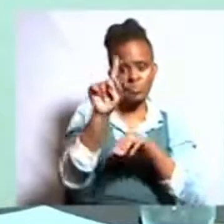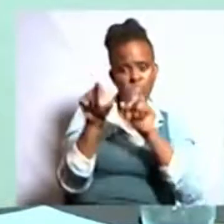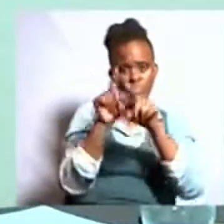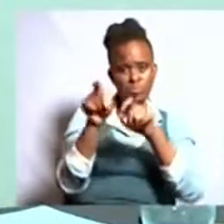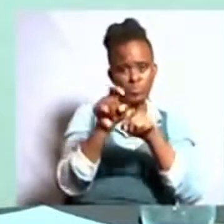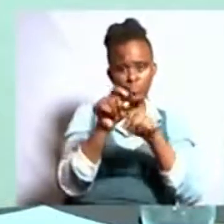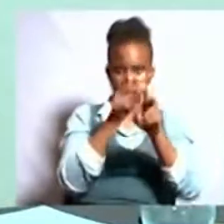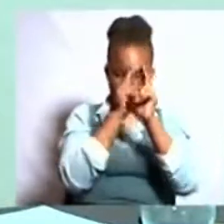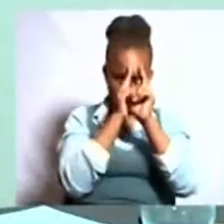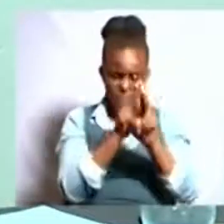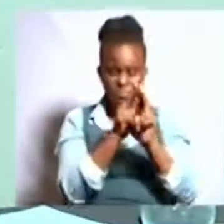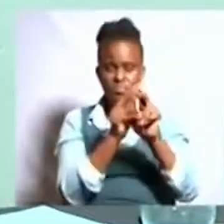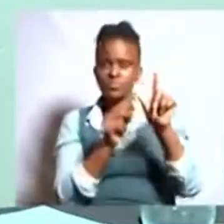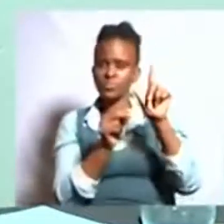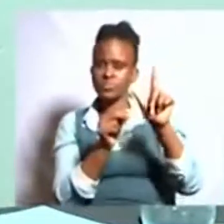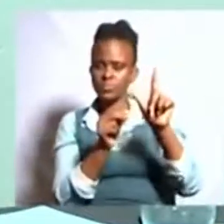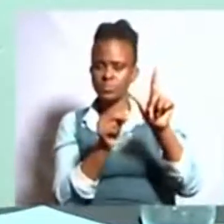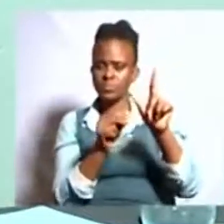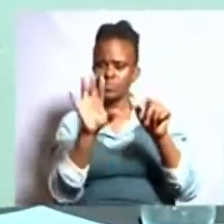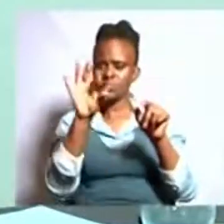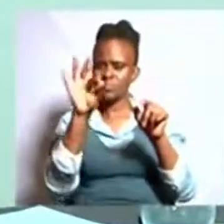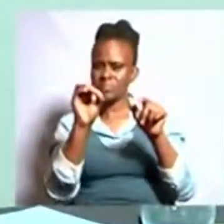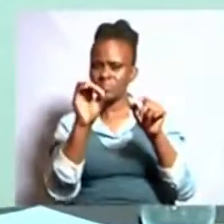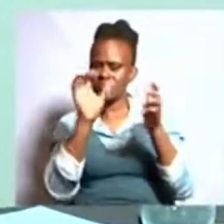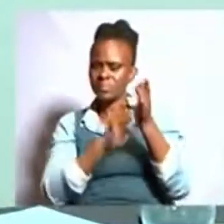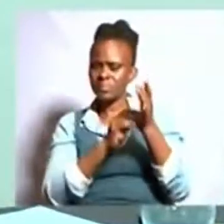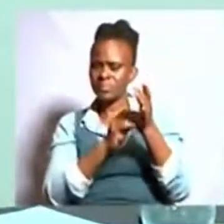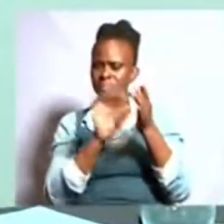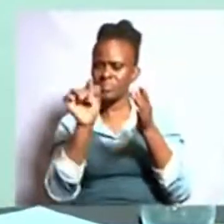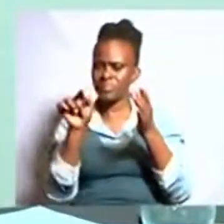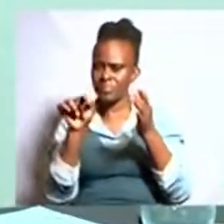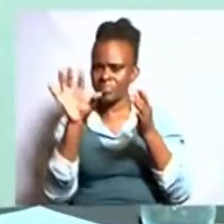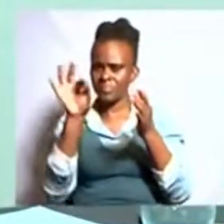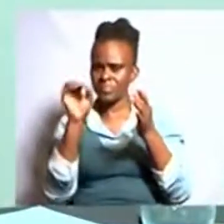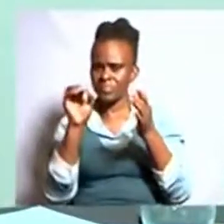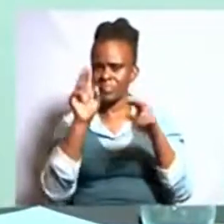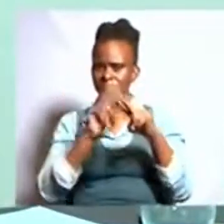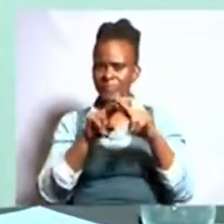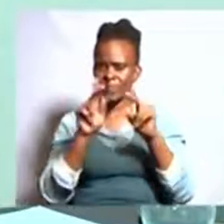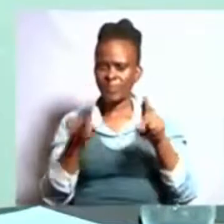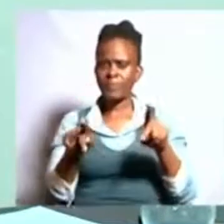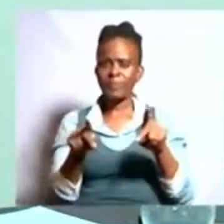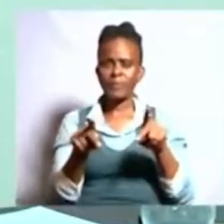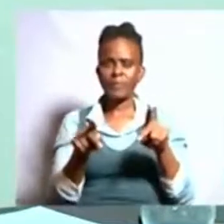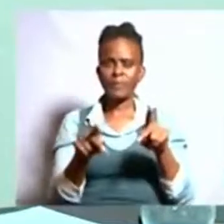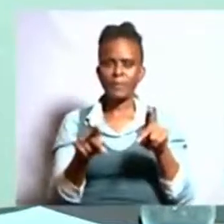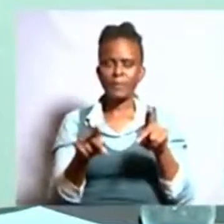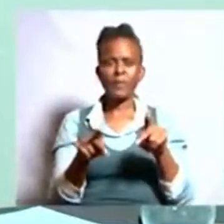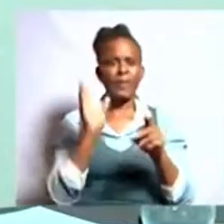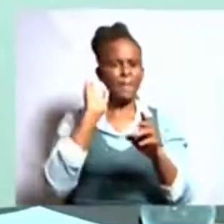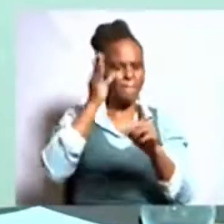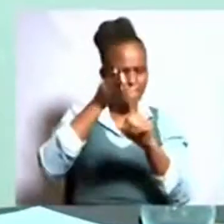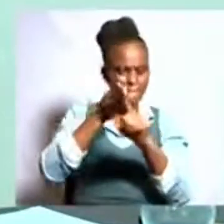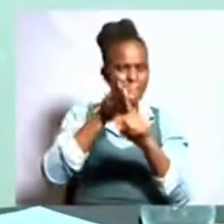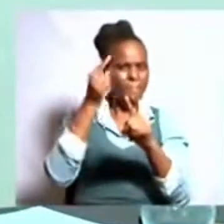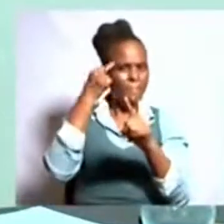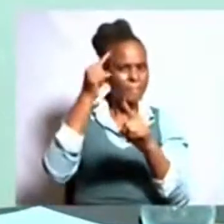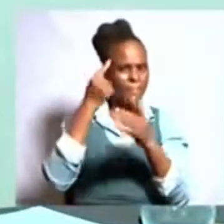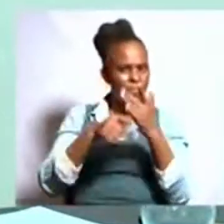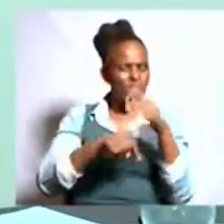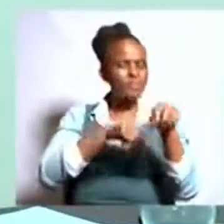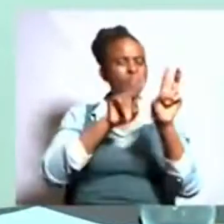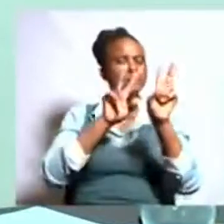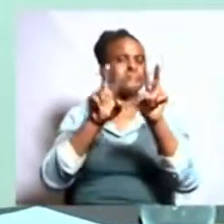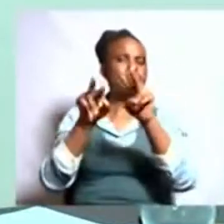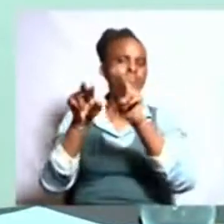Mai raised, the 90,000, Chairperson, is meant specifically for